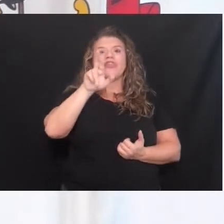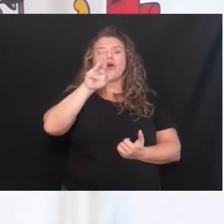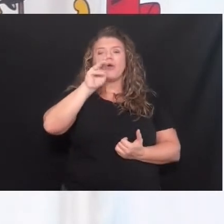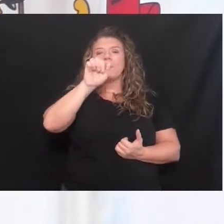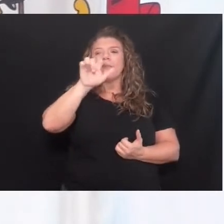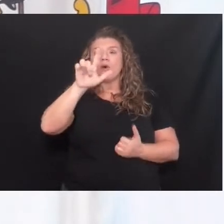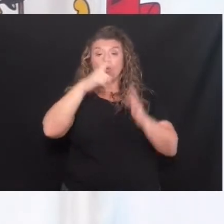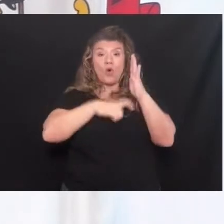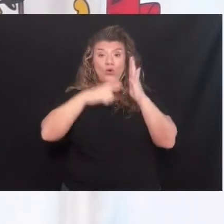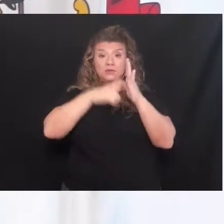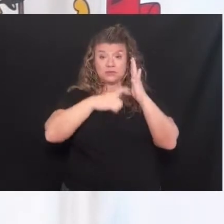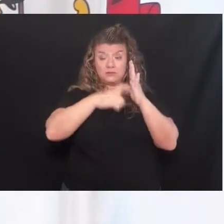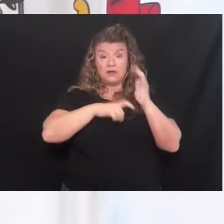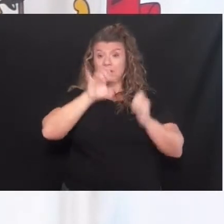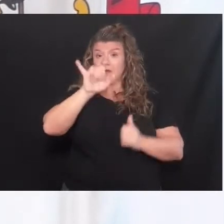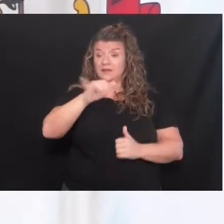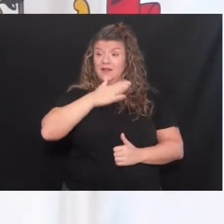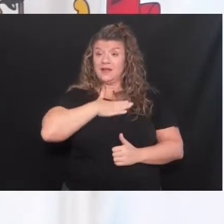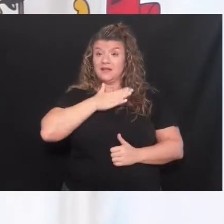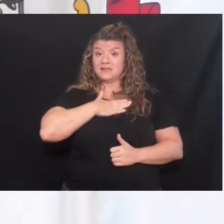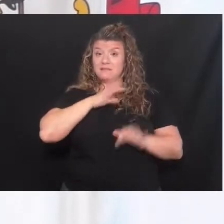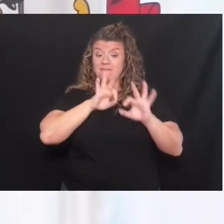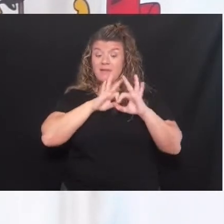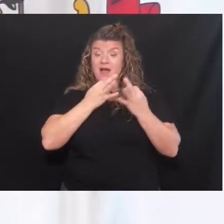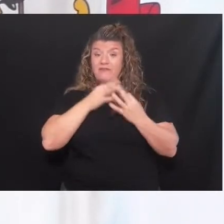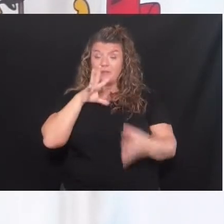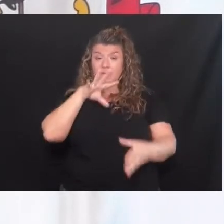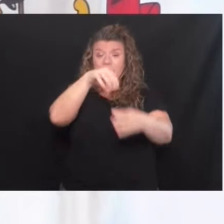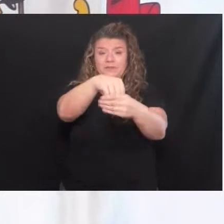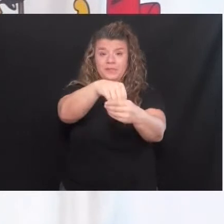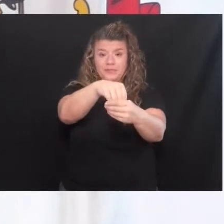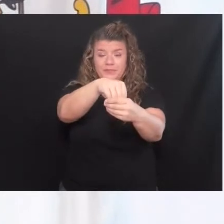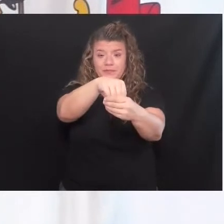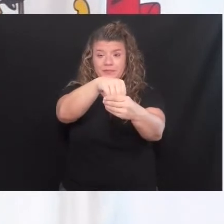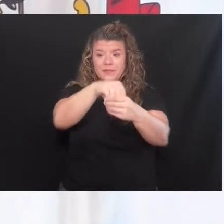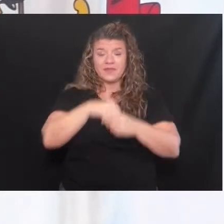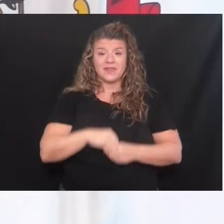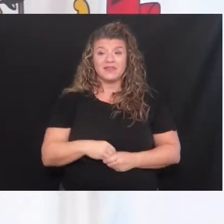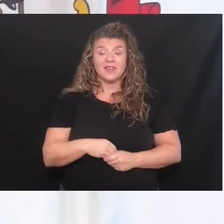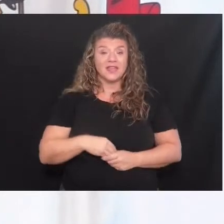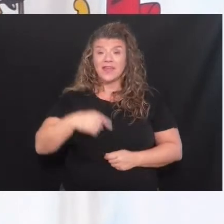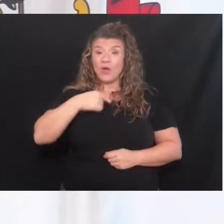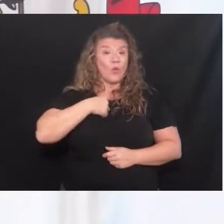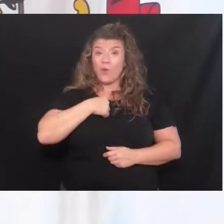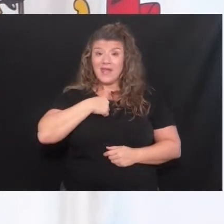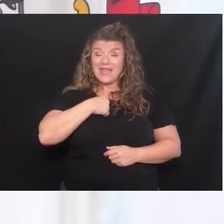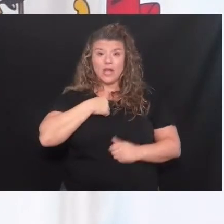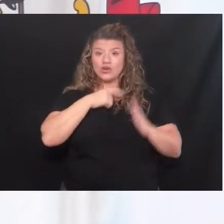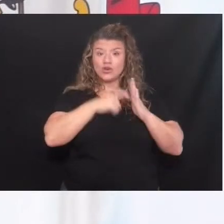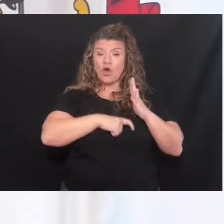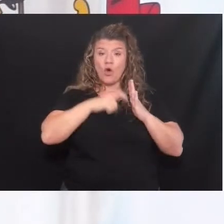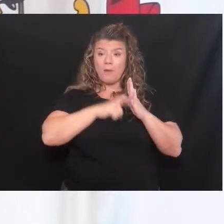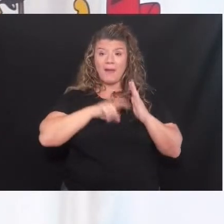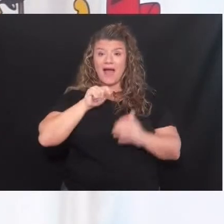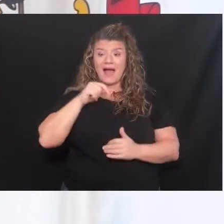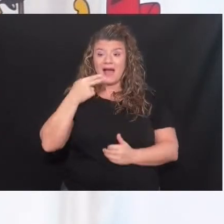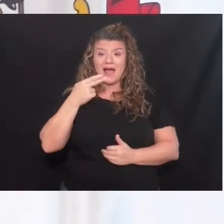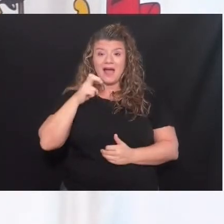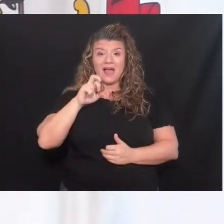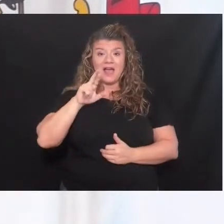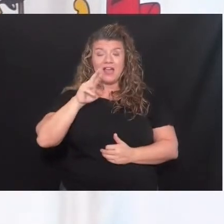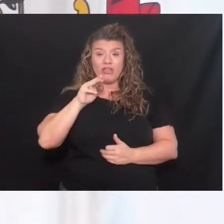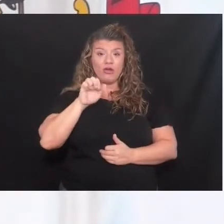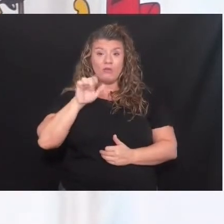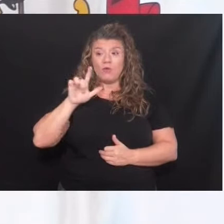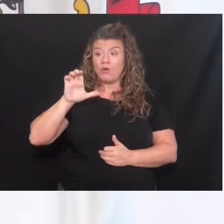my family's companies, and I want to underline this wholeheartedly, we don't mine any thermal coals. I don't have a dog in